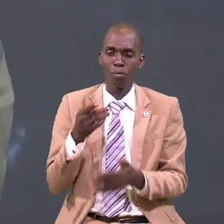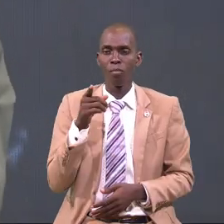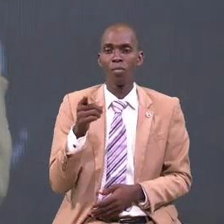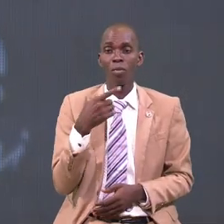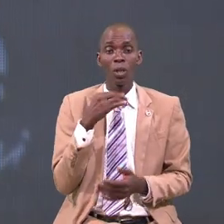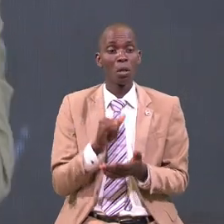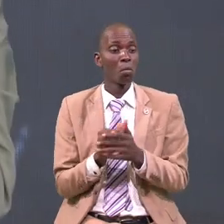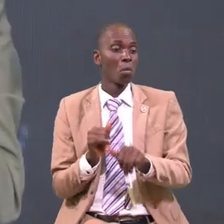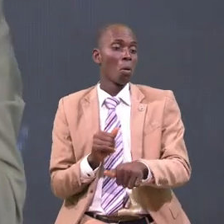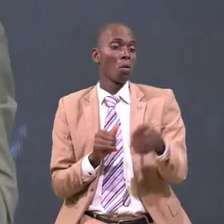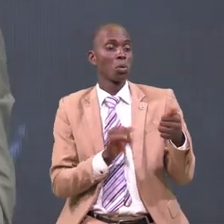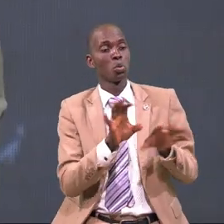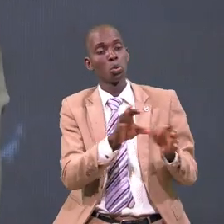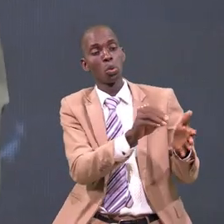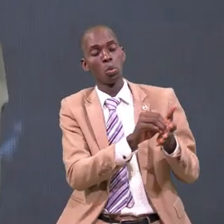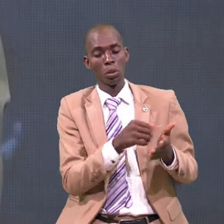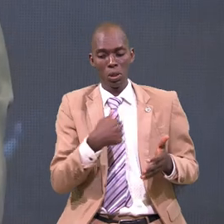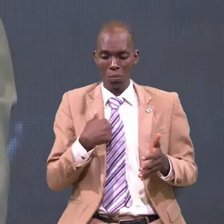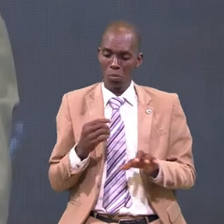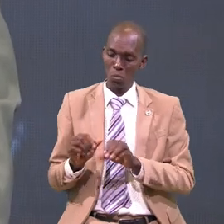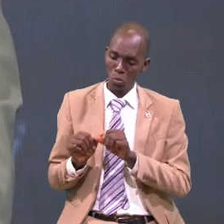others are doing theirs, I'm doing mine.